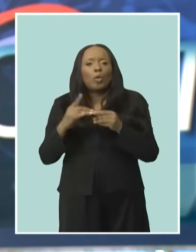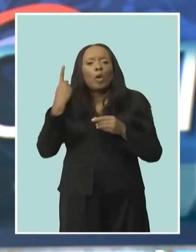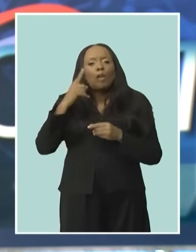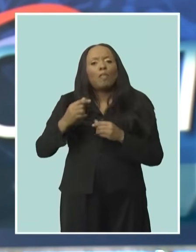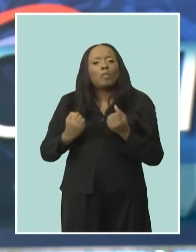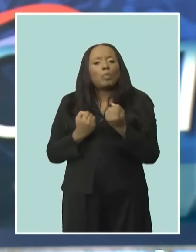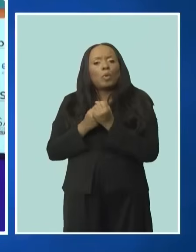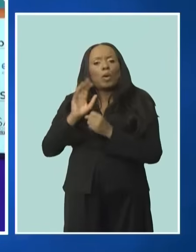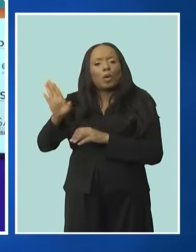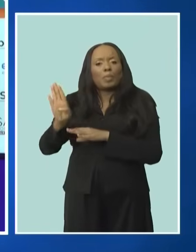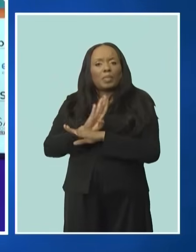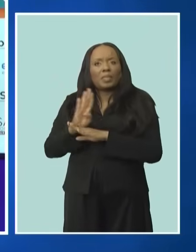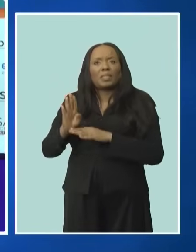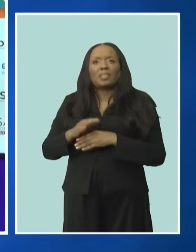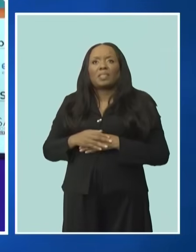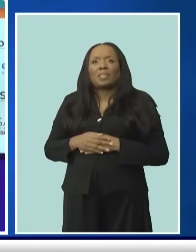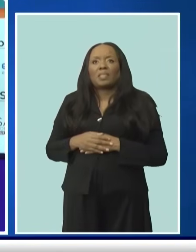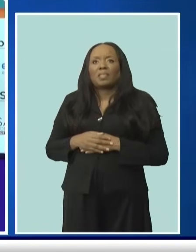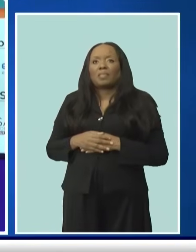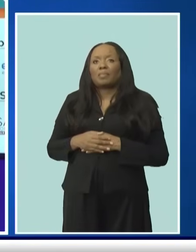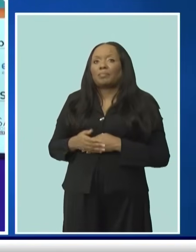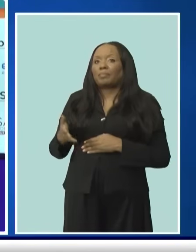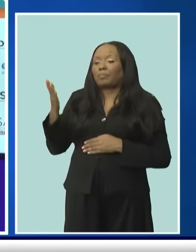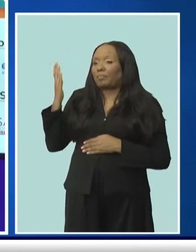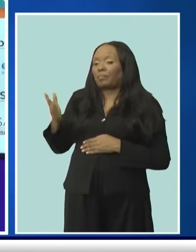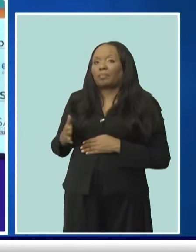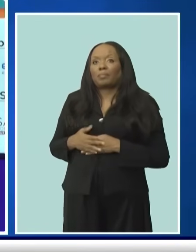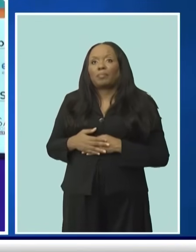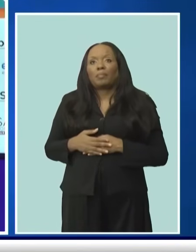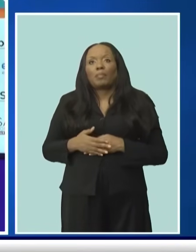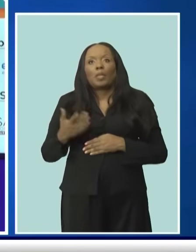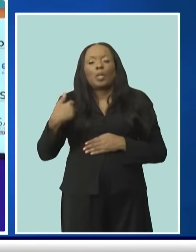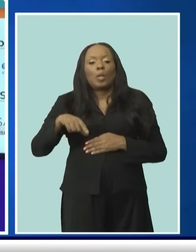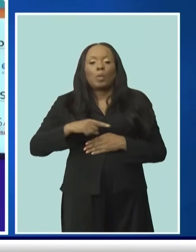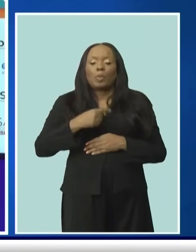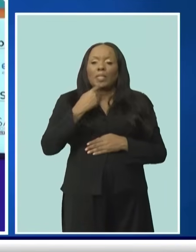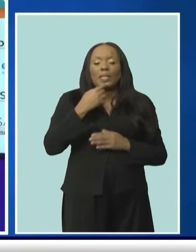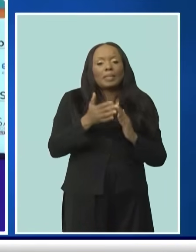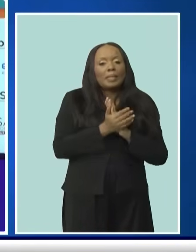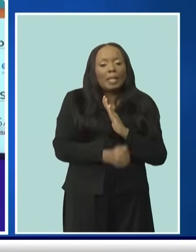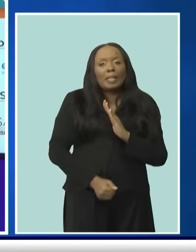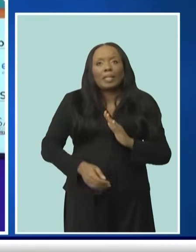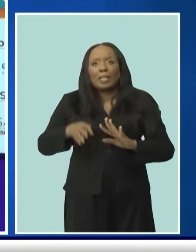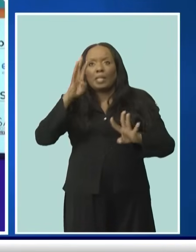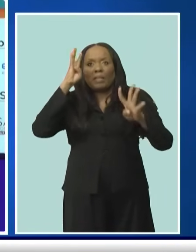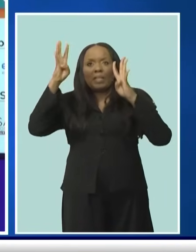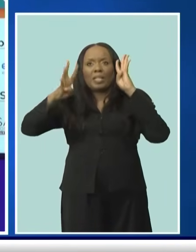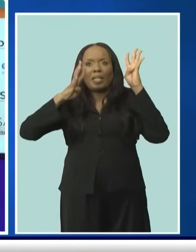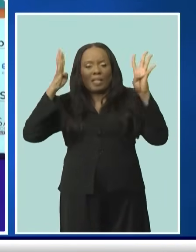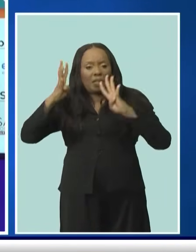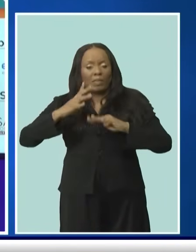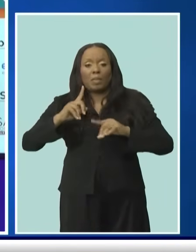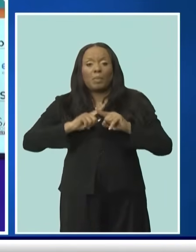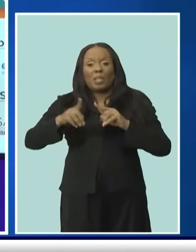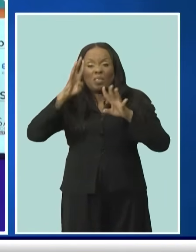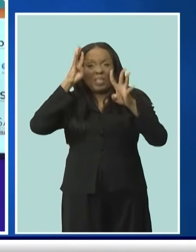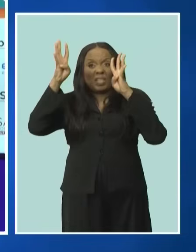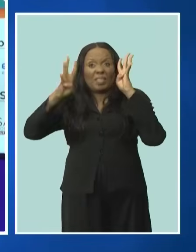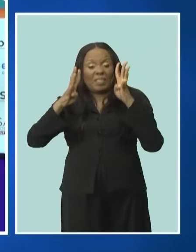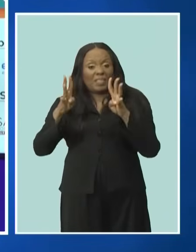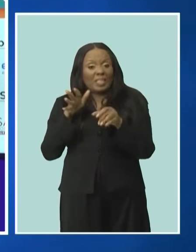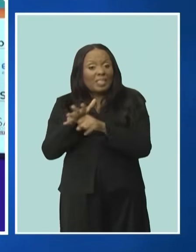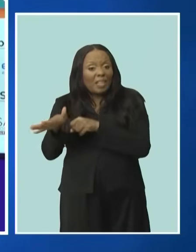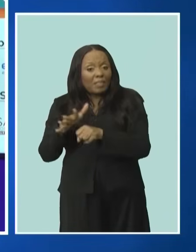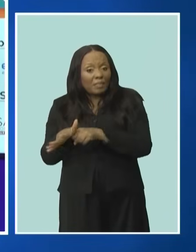advantage. We often speak of the creative economy in terms of talent and creativity, but creativity alone is not enough.